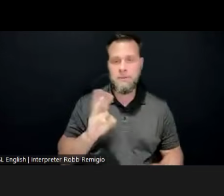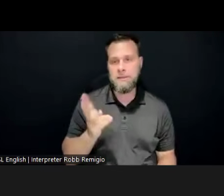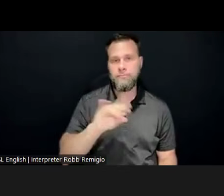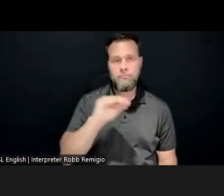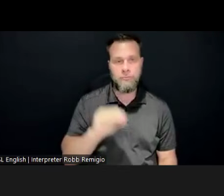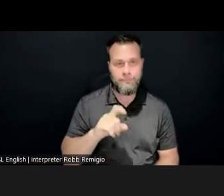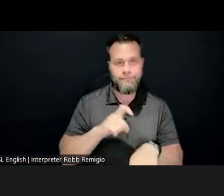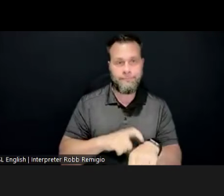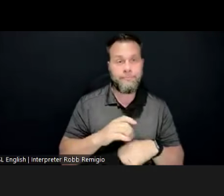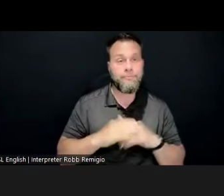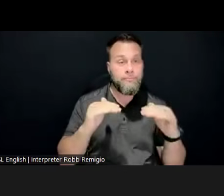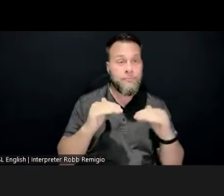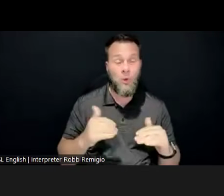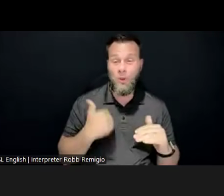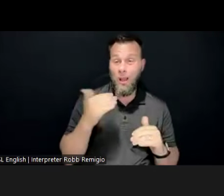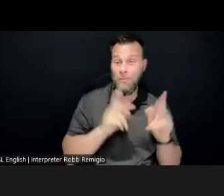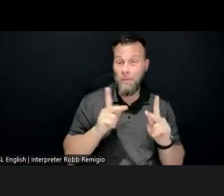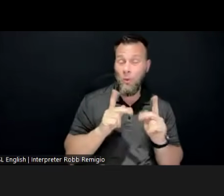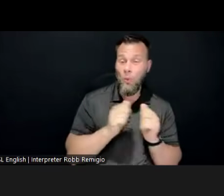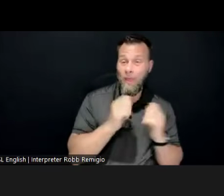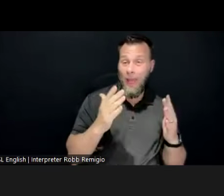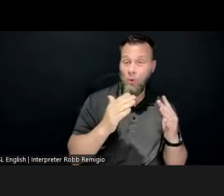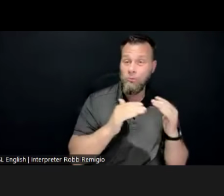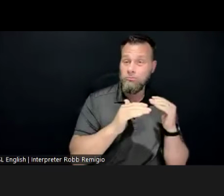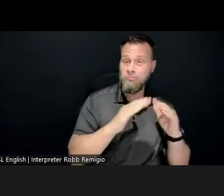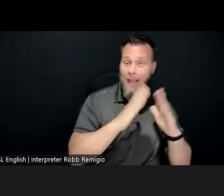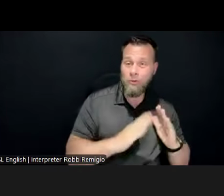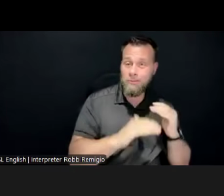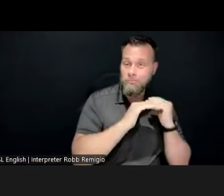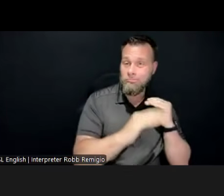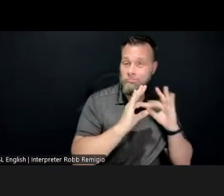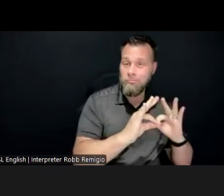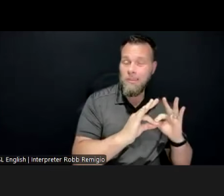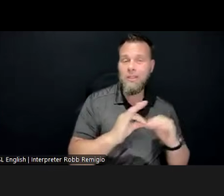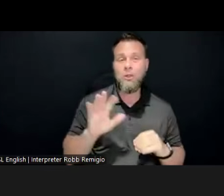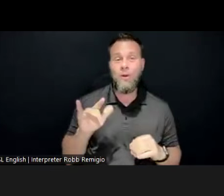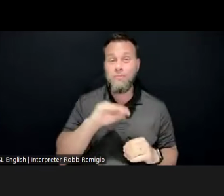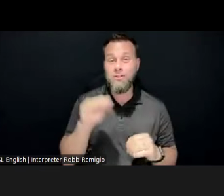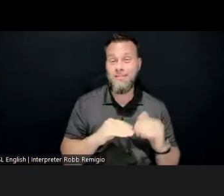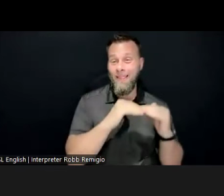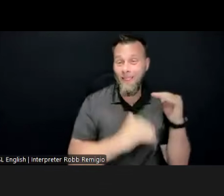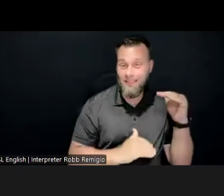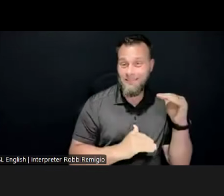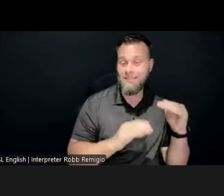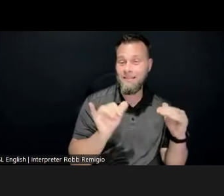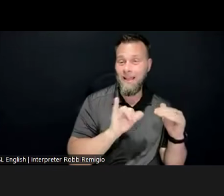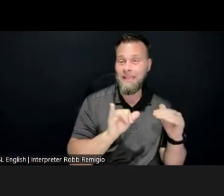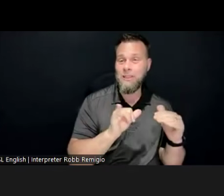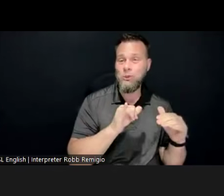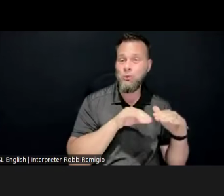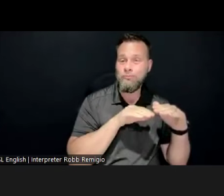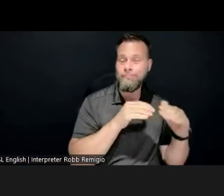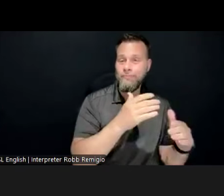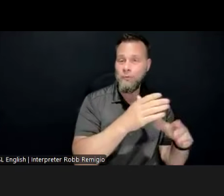stable housing, young people without stable housing were about 25% less likely to report receiving mental health care when they needed